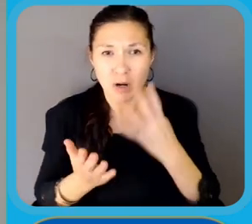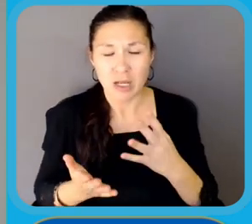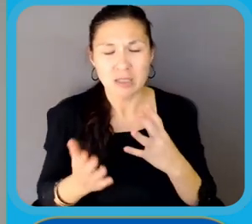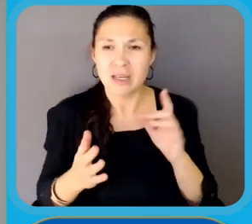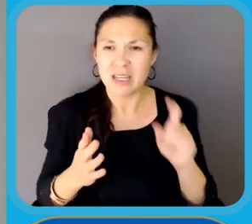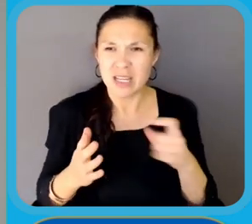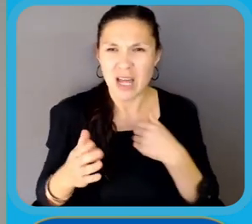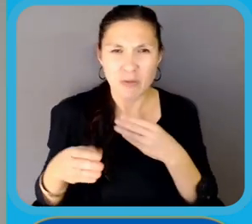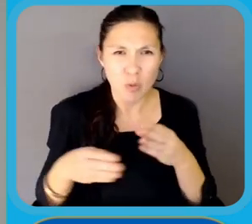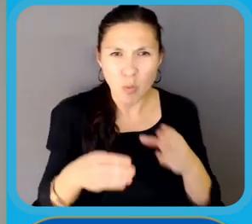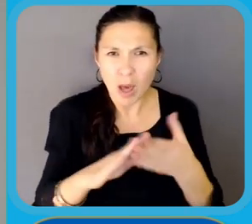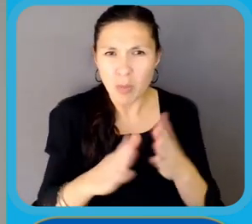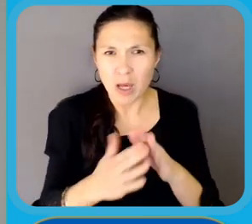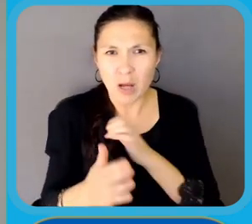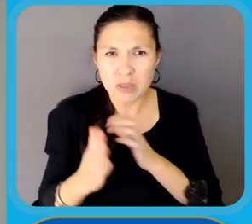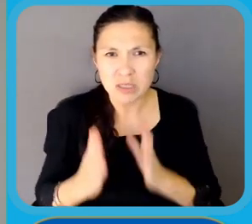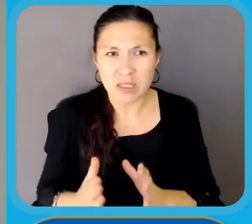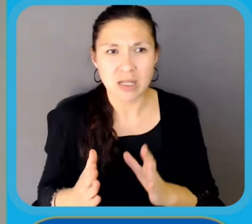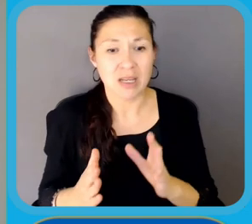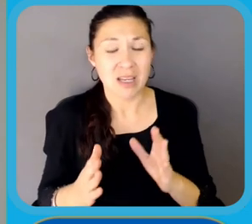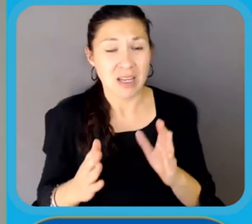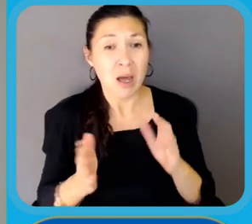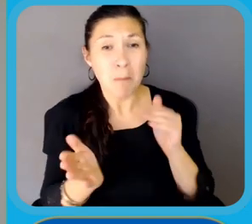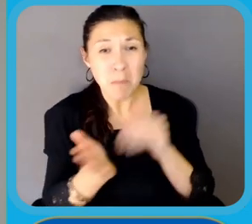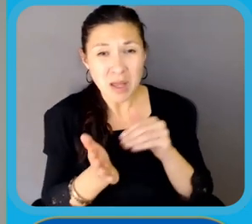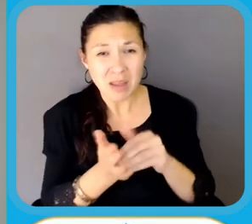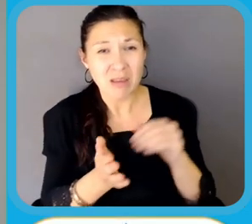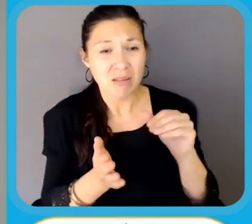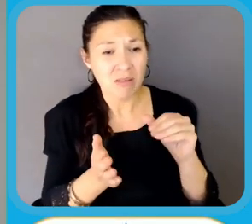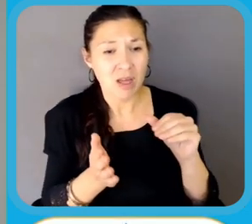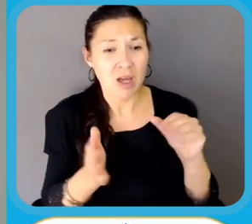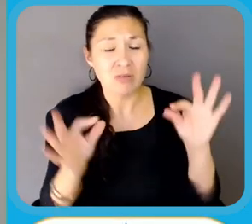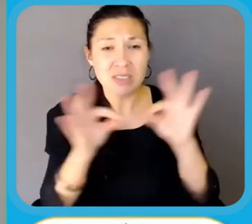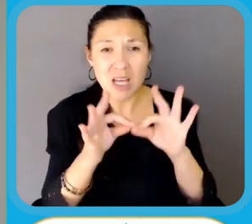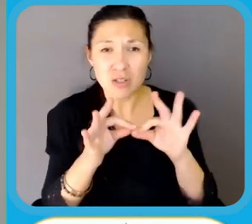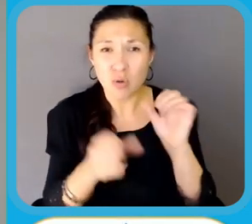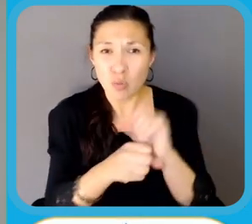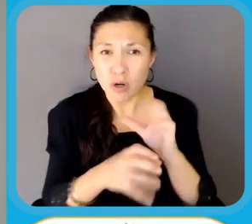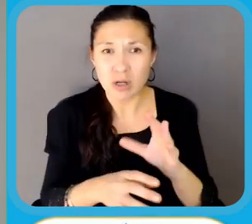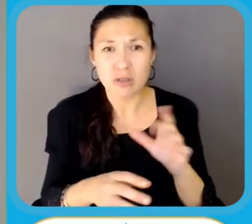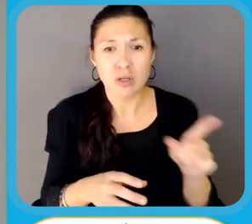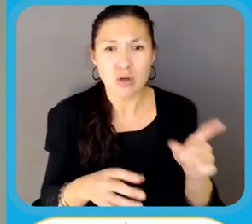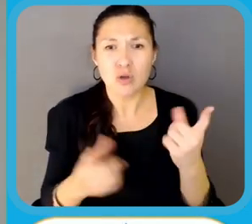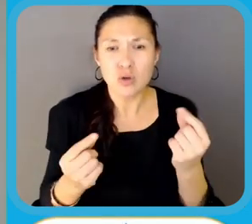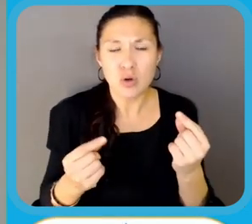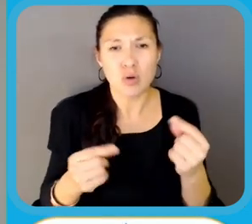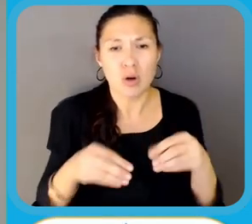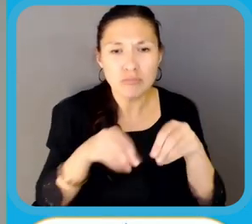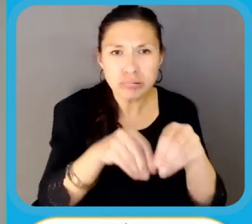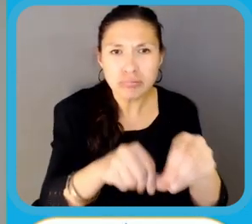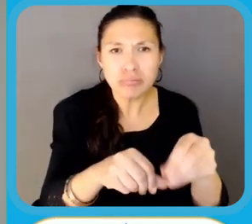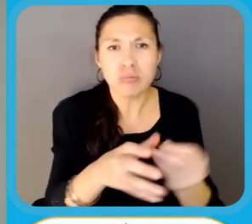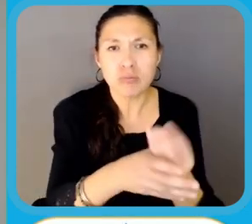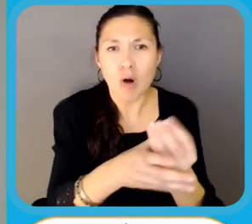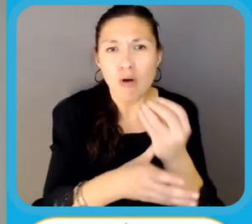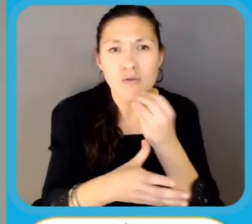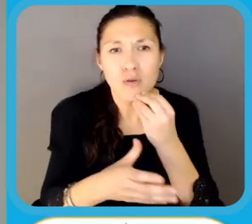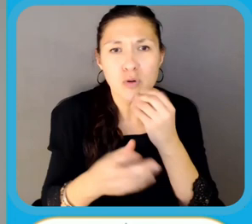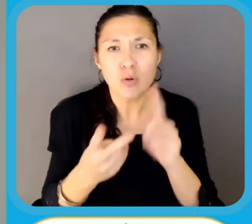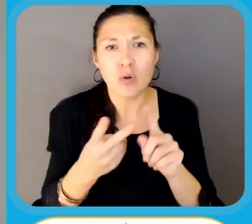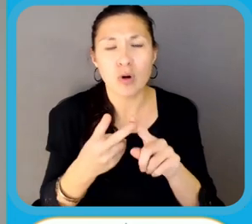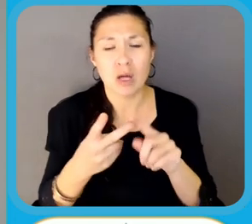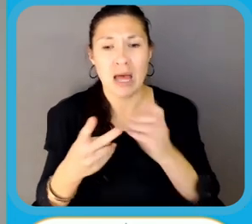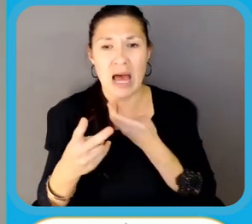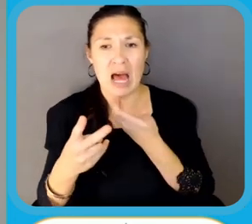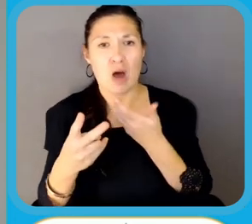workers who have put their lives on the line during this pandemic to grow our food, stock the shelves at our grocery store, even